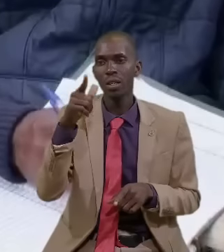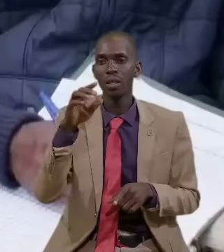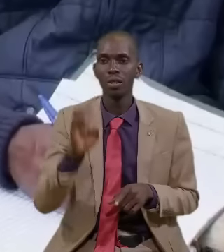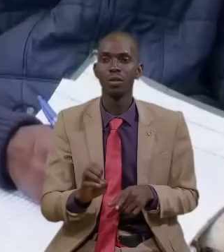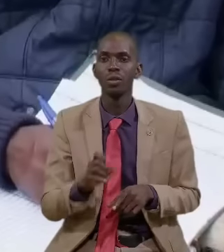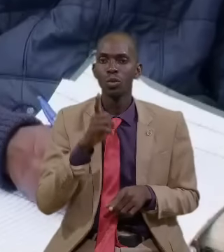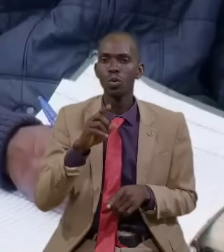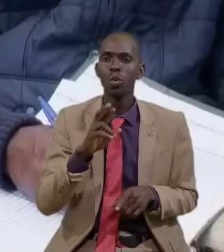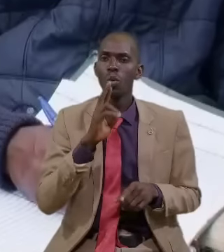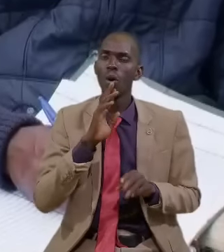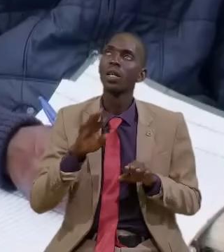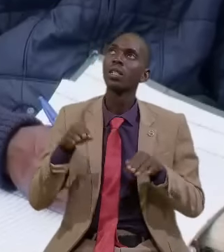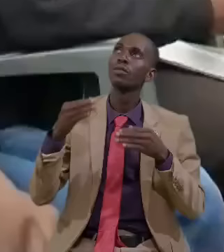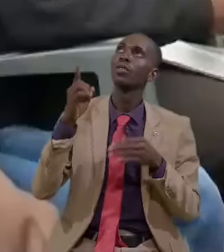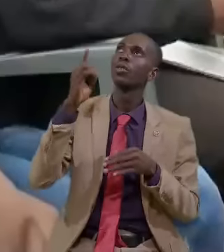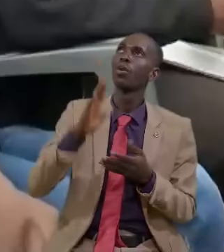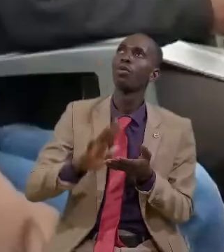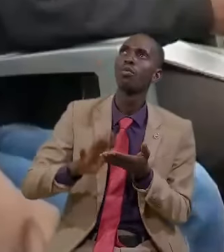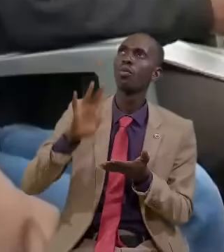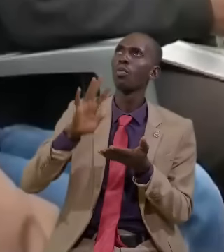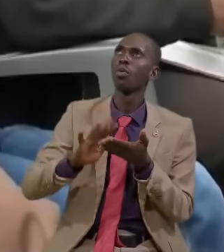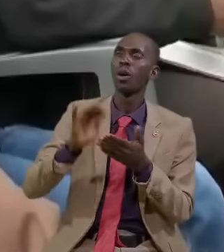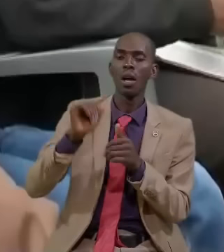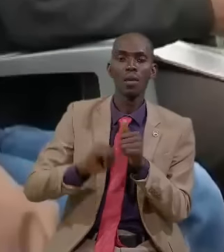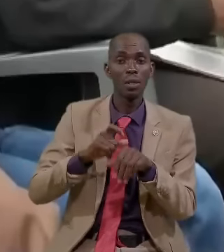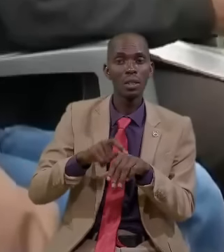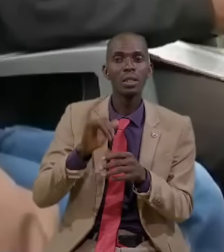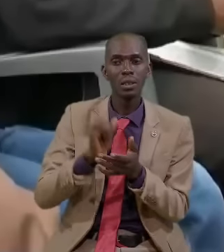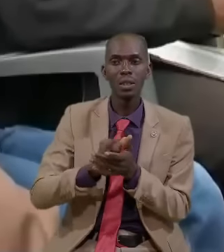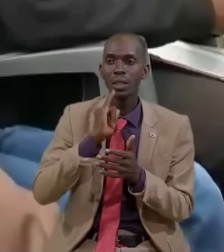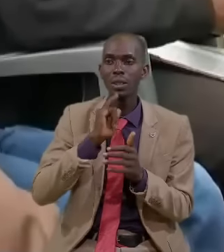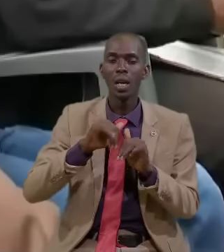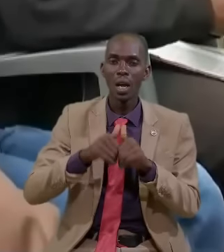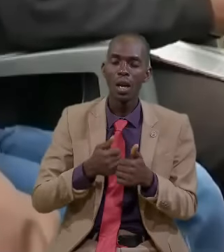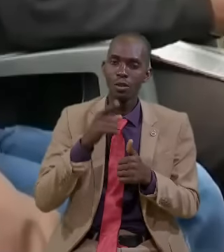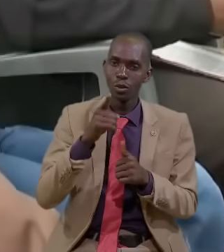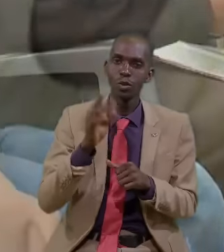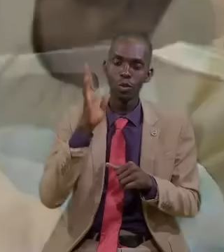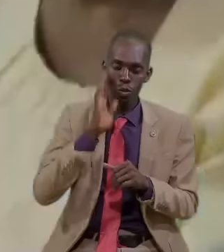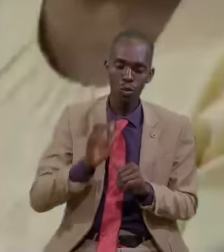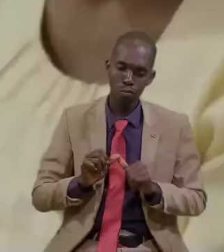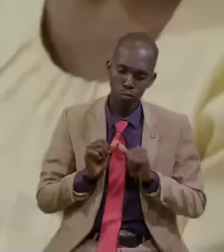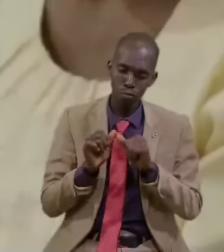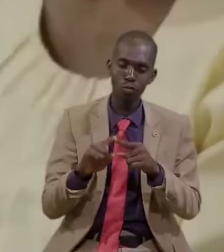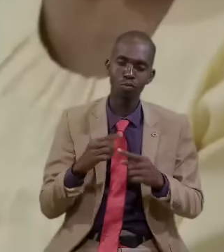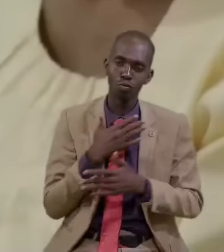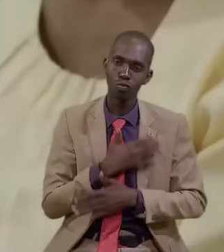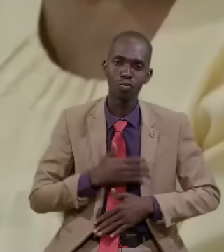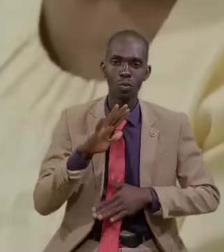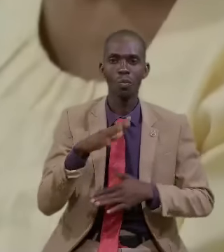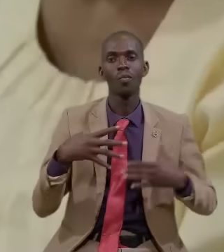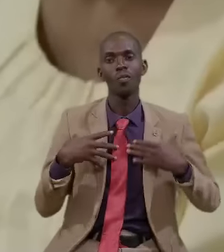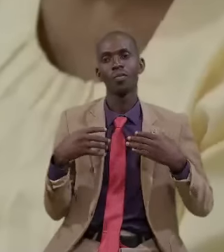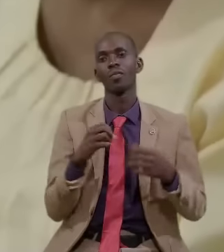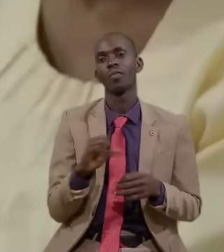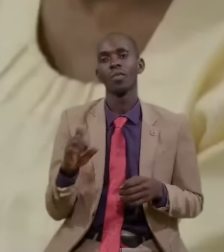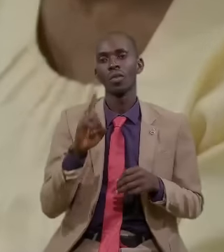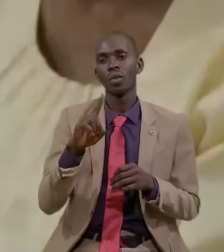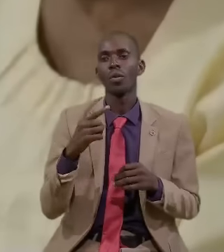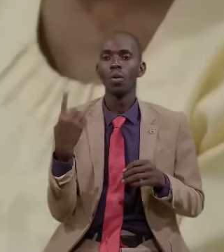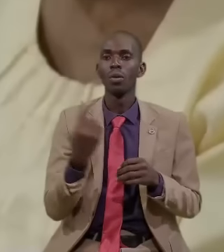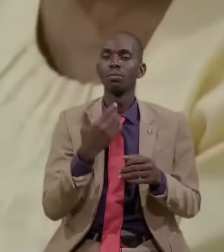God every time. That's how to keep the healing. You are showing gratitude to the Lord every time. That's how to keep the healing. And you